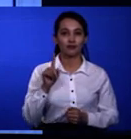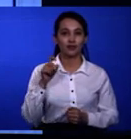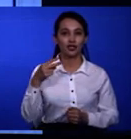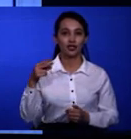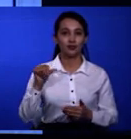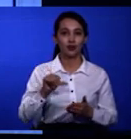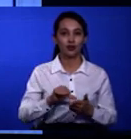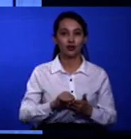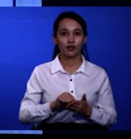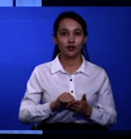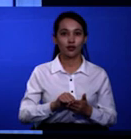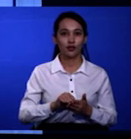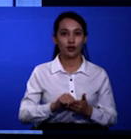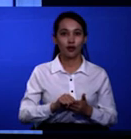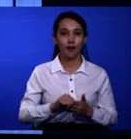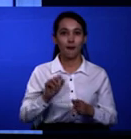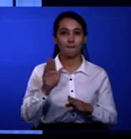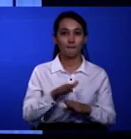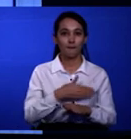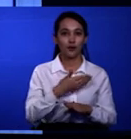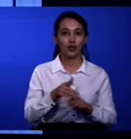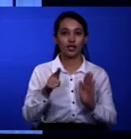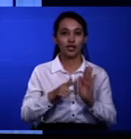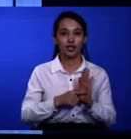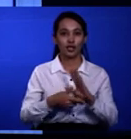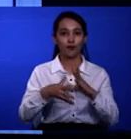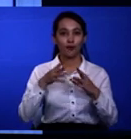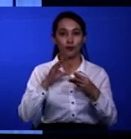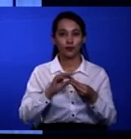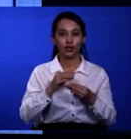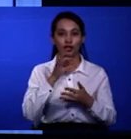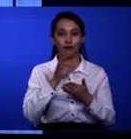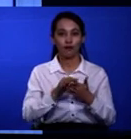126 va 7 ning bo'linmasi 18.